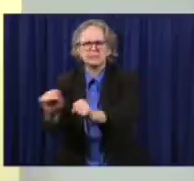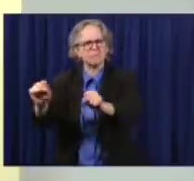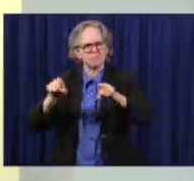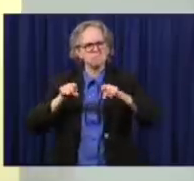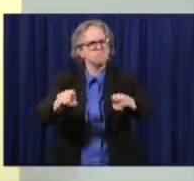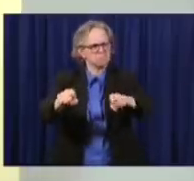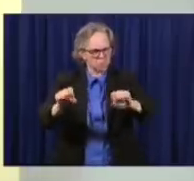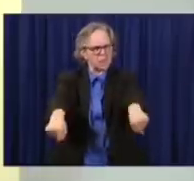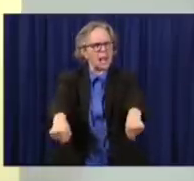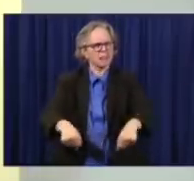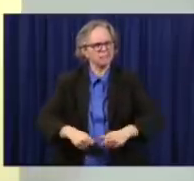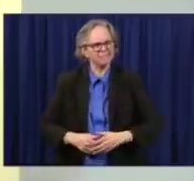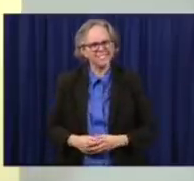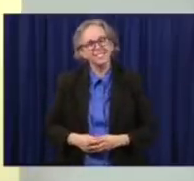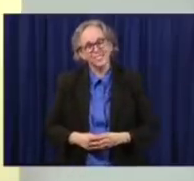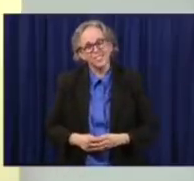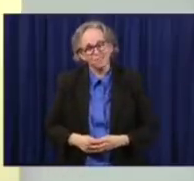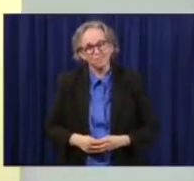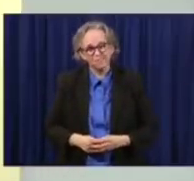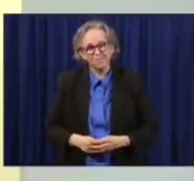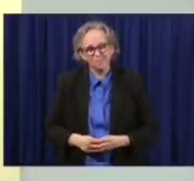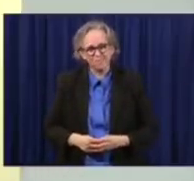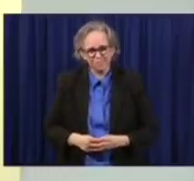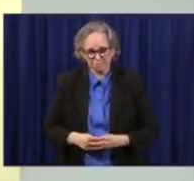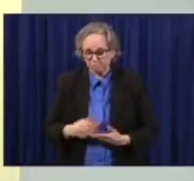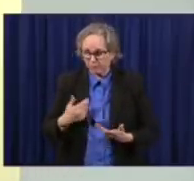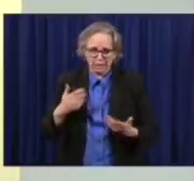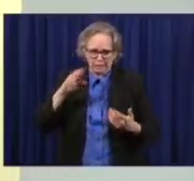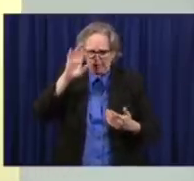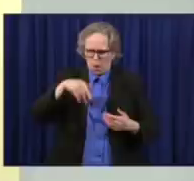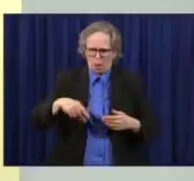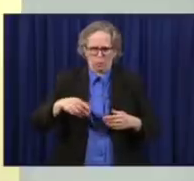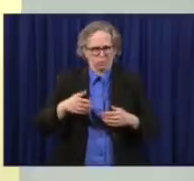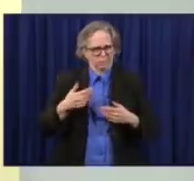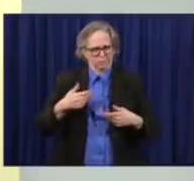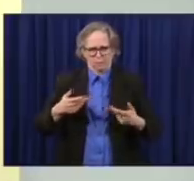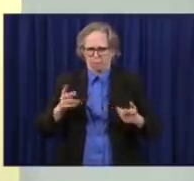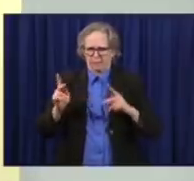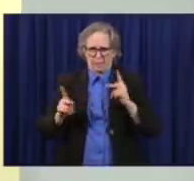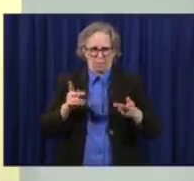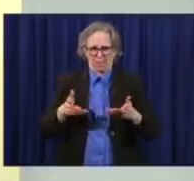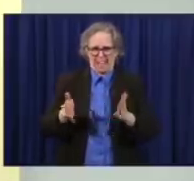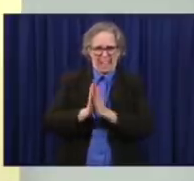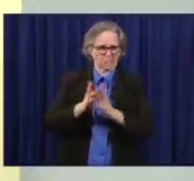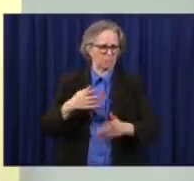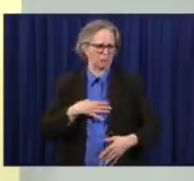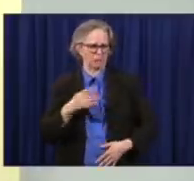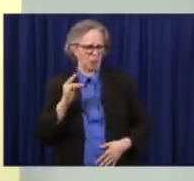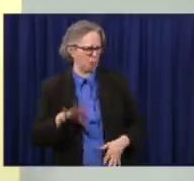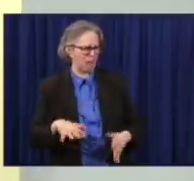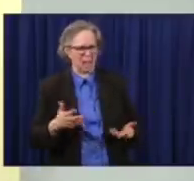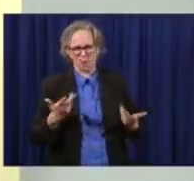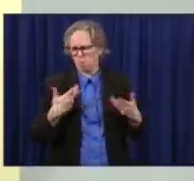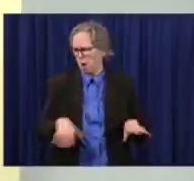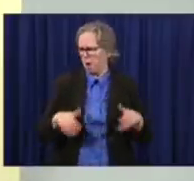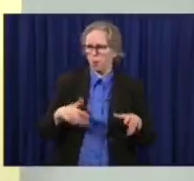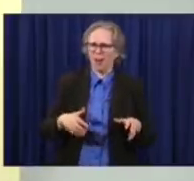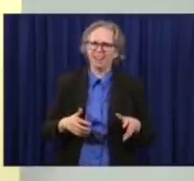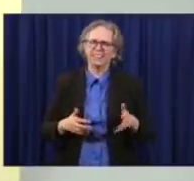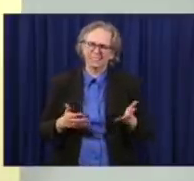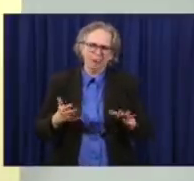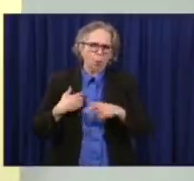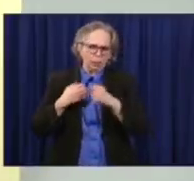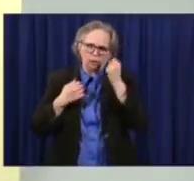don't want to do, but I know if we do them, that we will get through this faster and healthier and